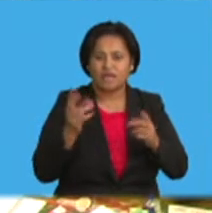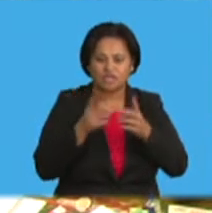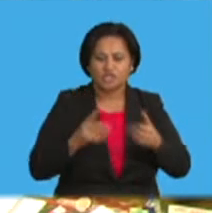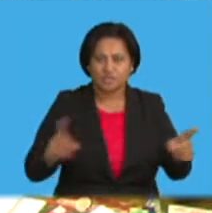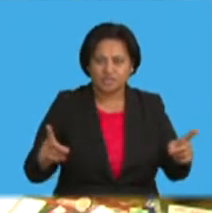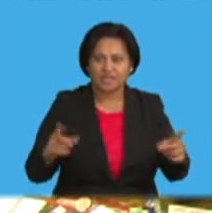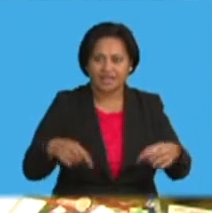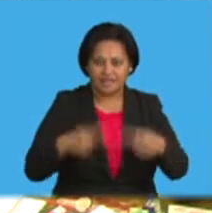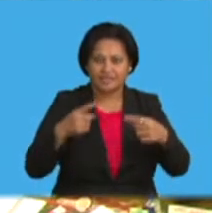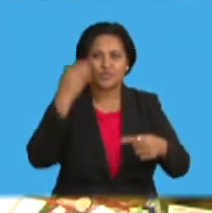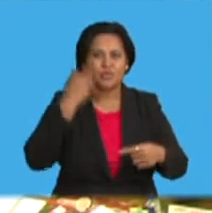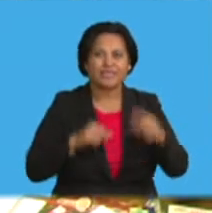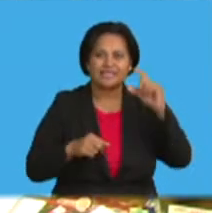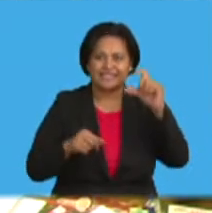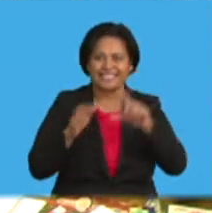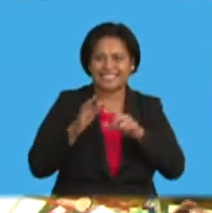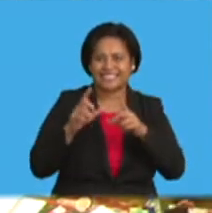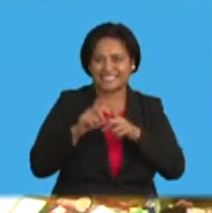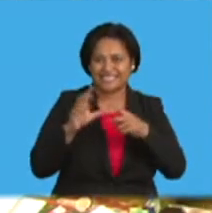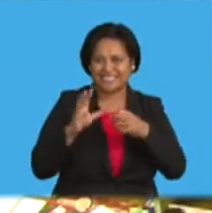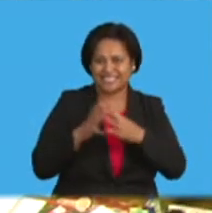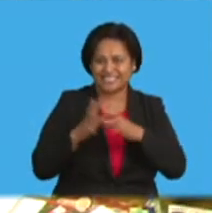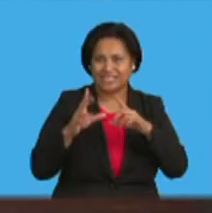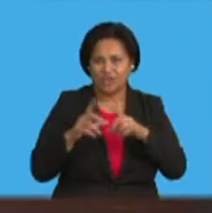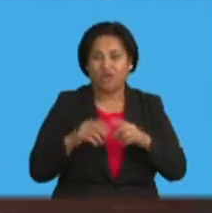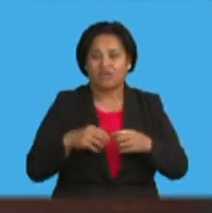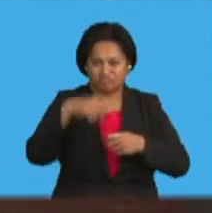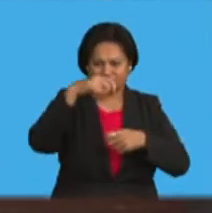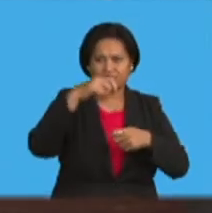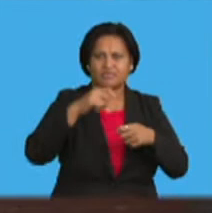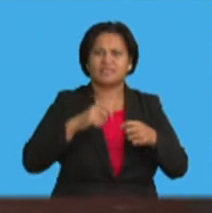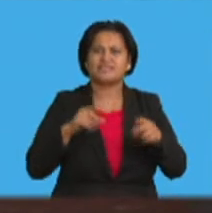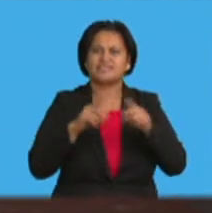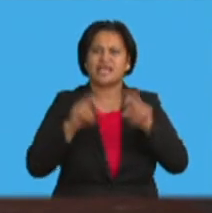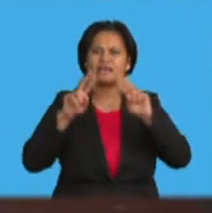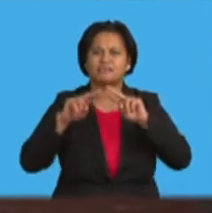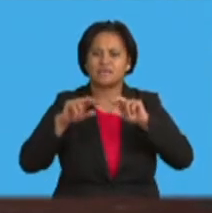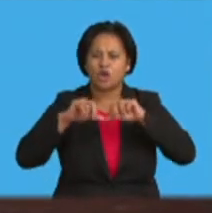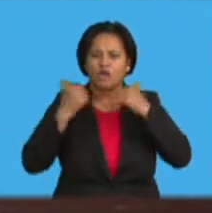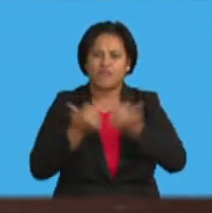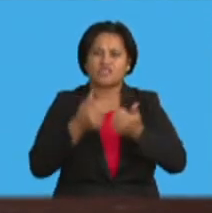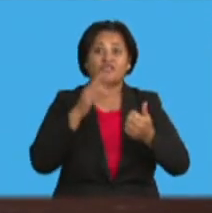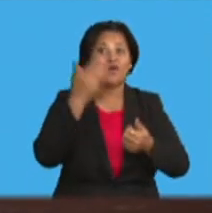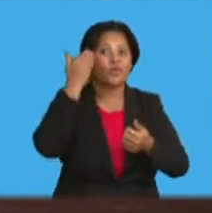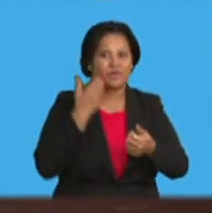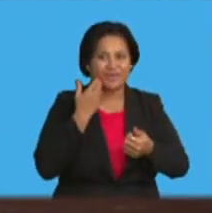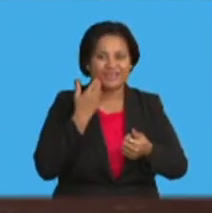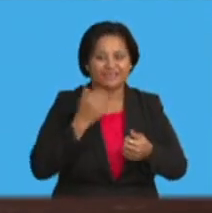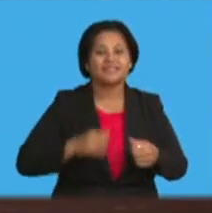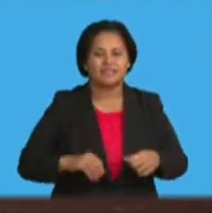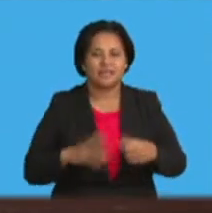Fiji Police has actively participated and contributed to the submissions towards the